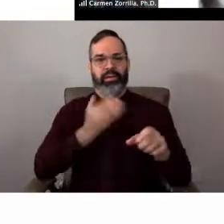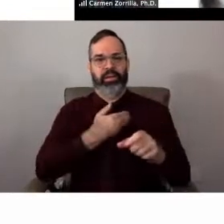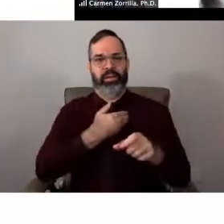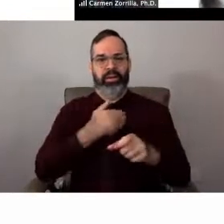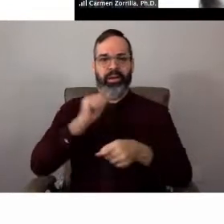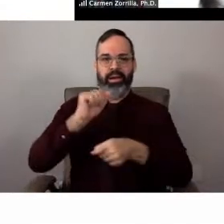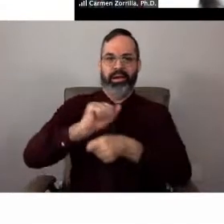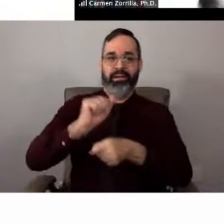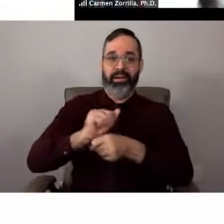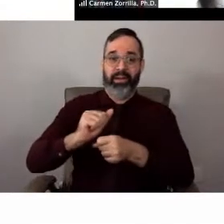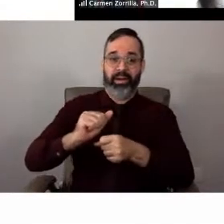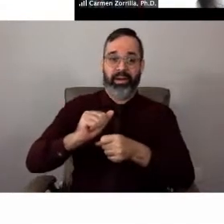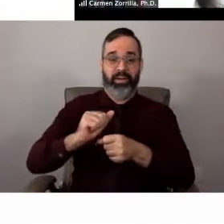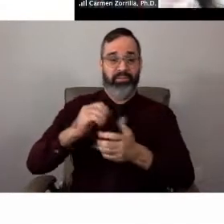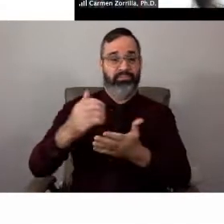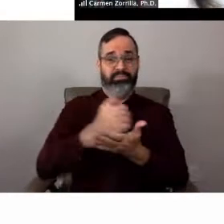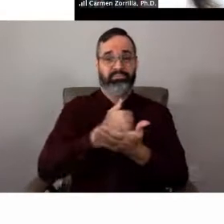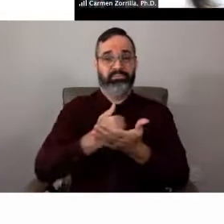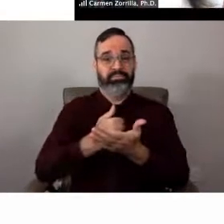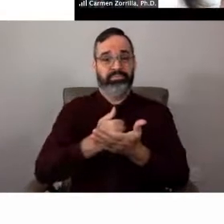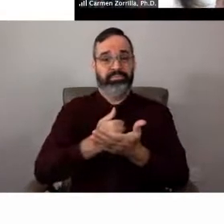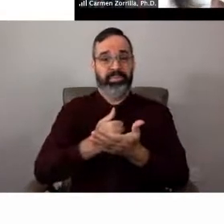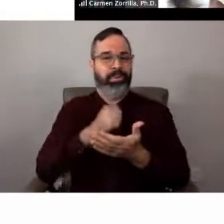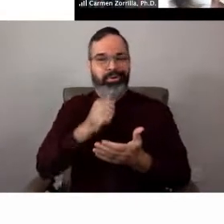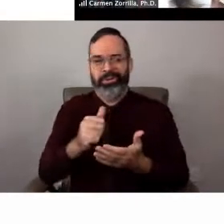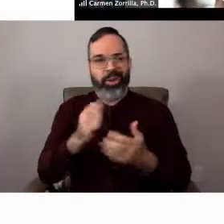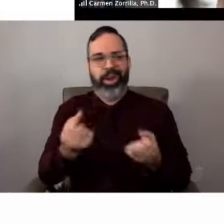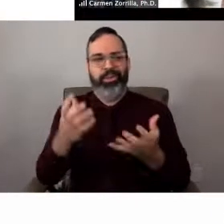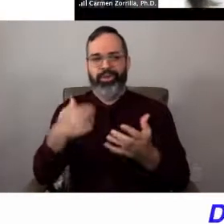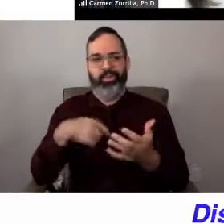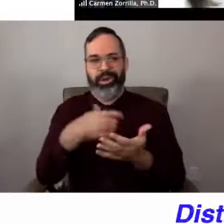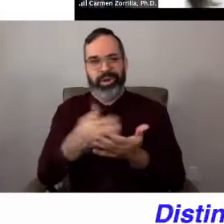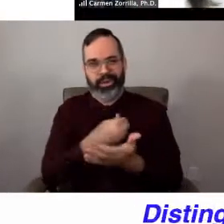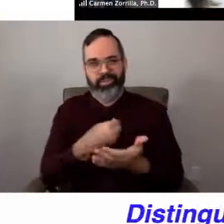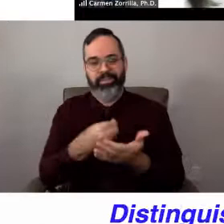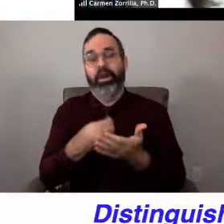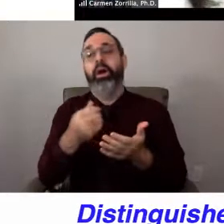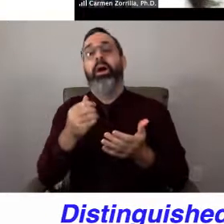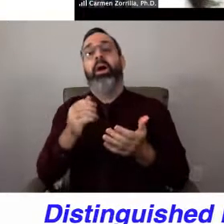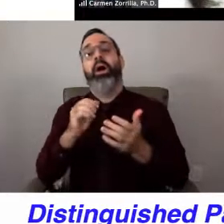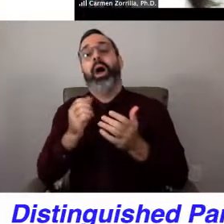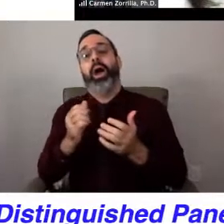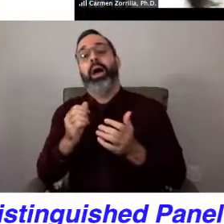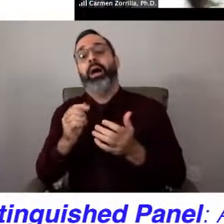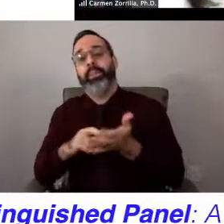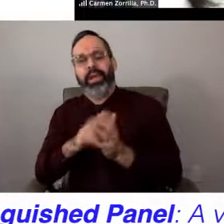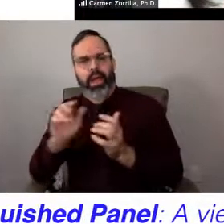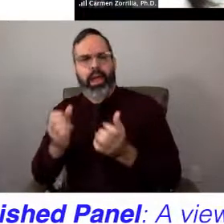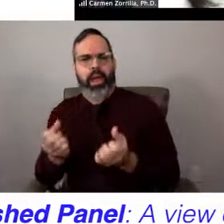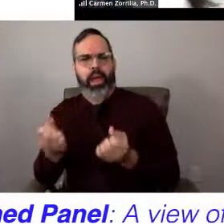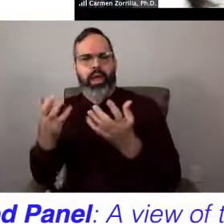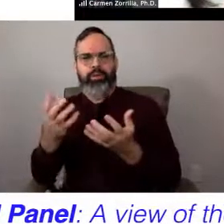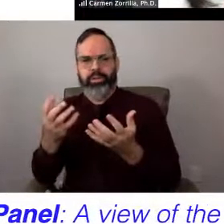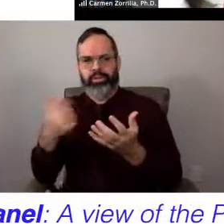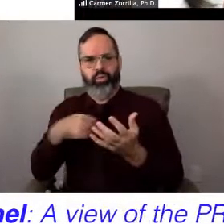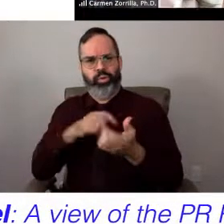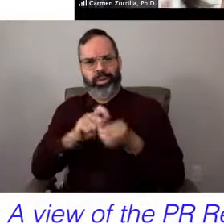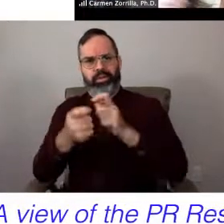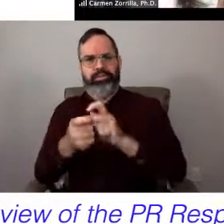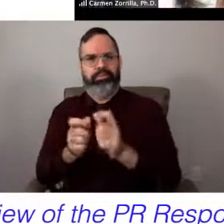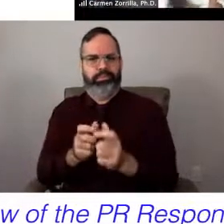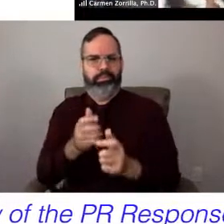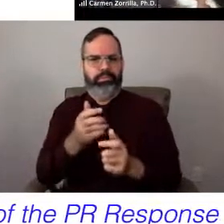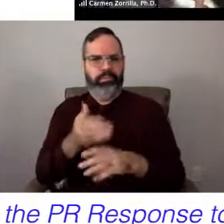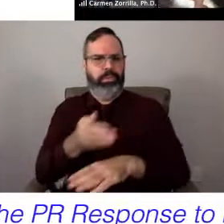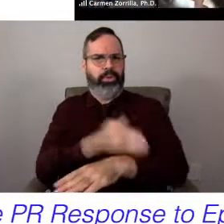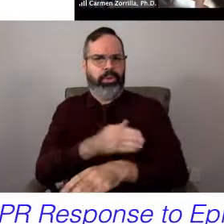it. So, and briefly, the elimination of perinatal transmission, mother-to-infant transmission in Puerto Rico. This is